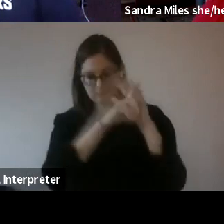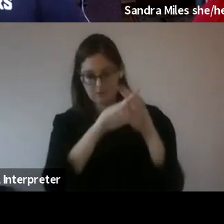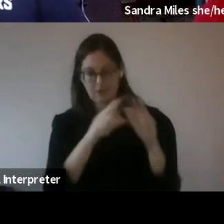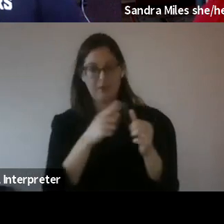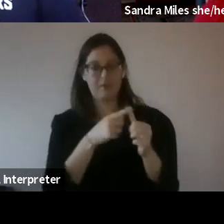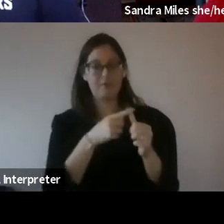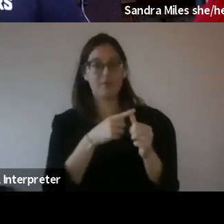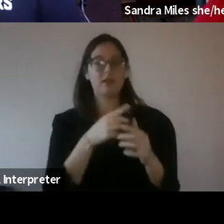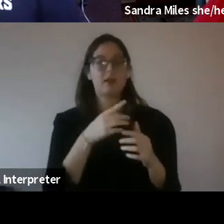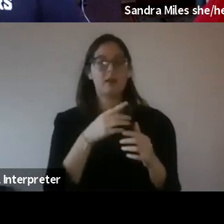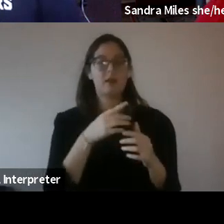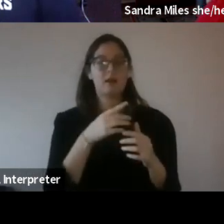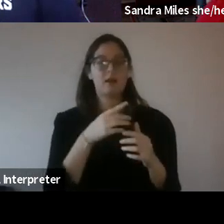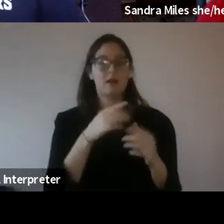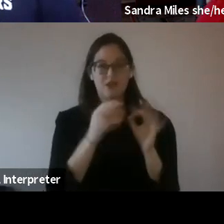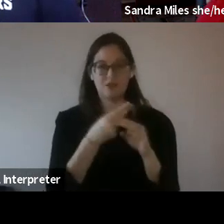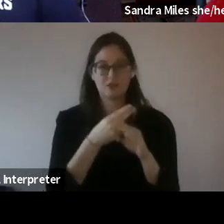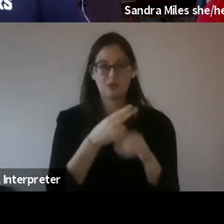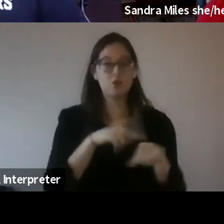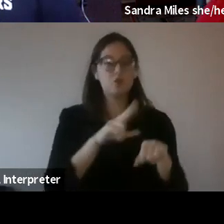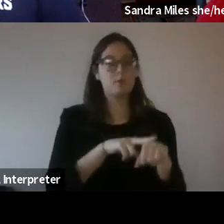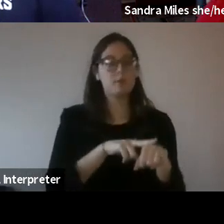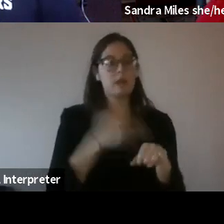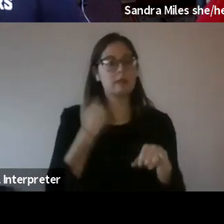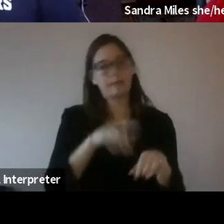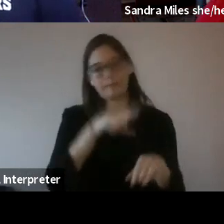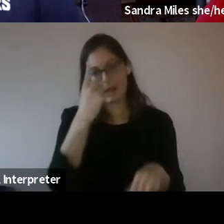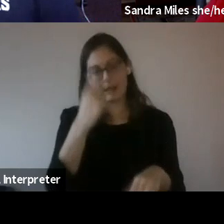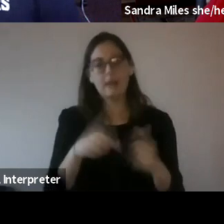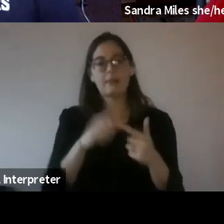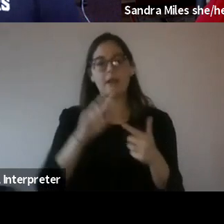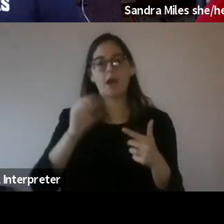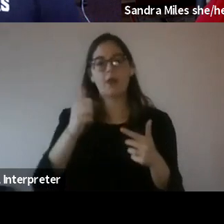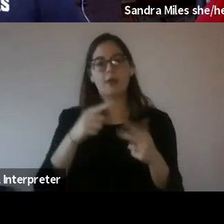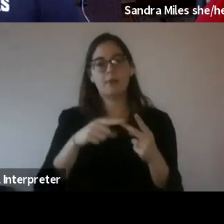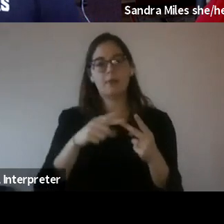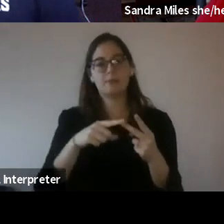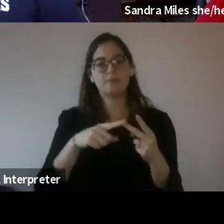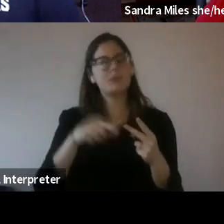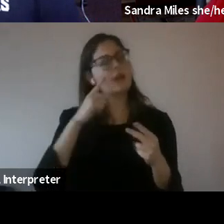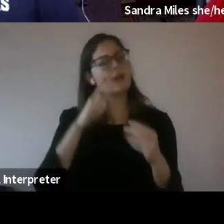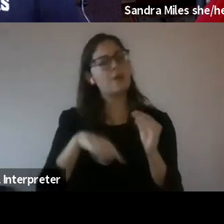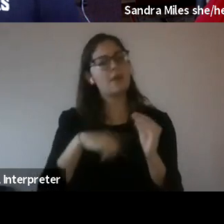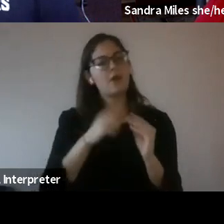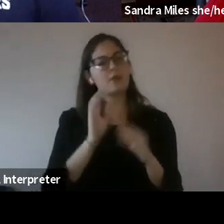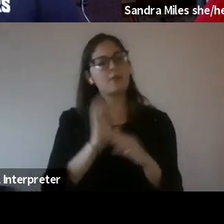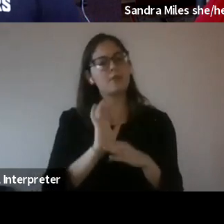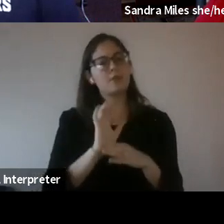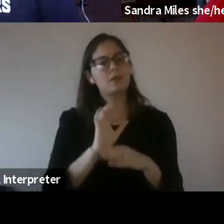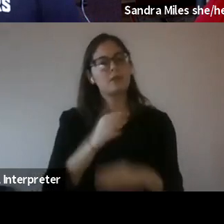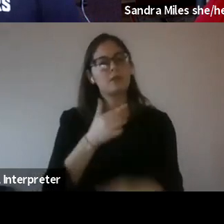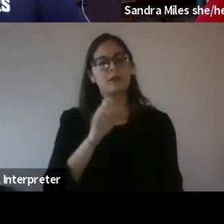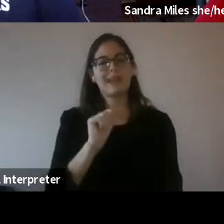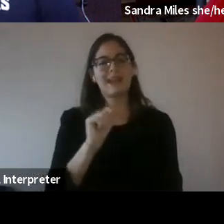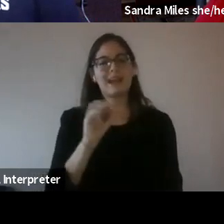being used, normalized being Black. And then the other one is, I thought about the movie Get Out. And when it